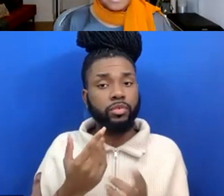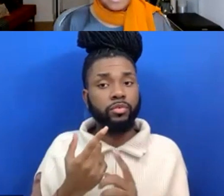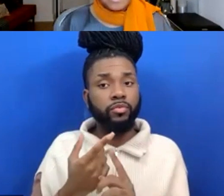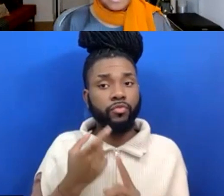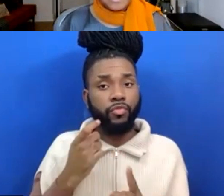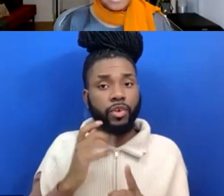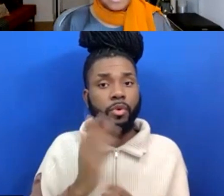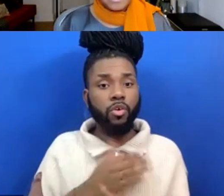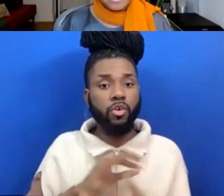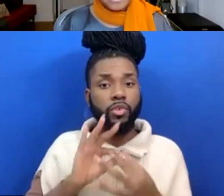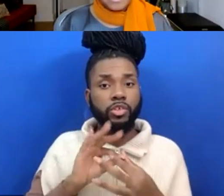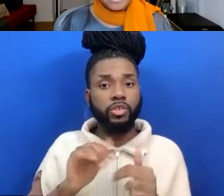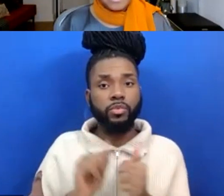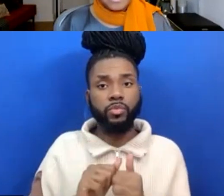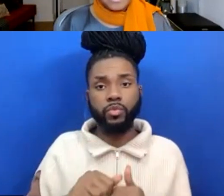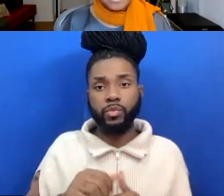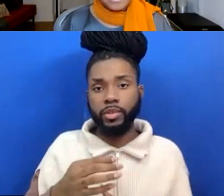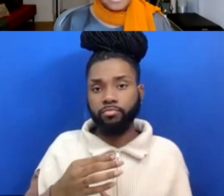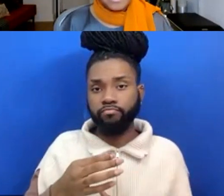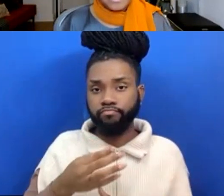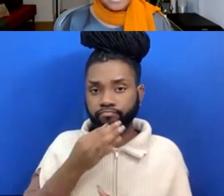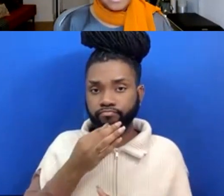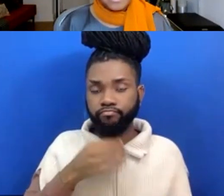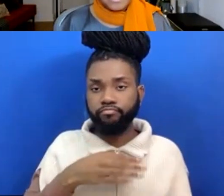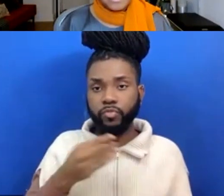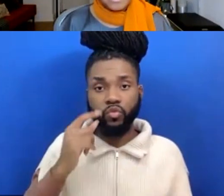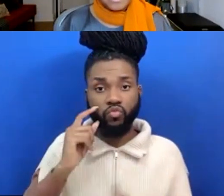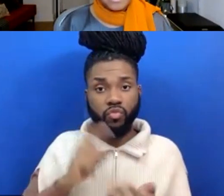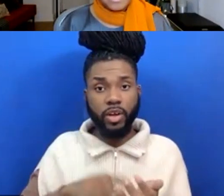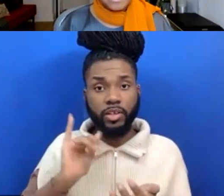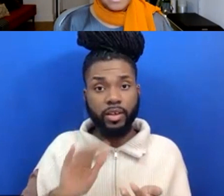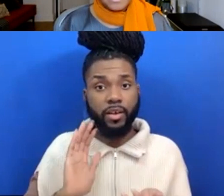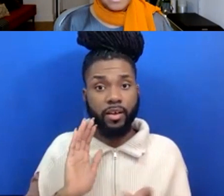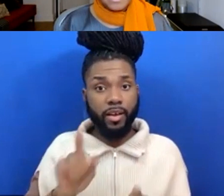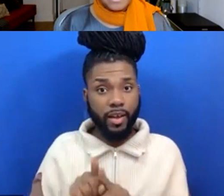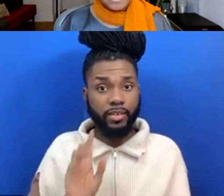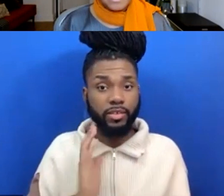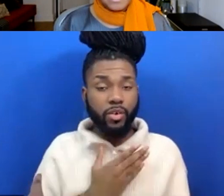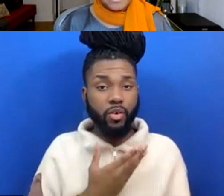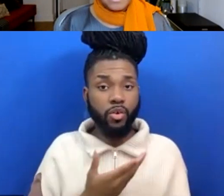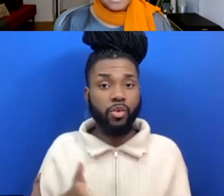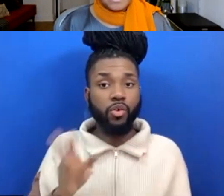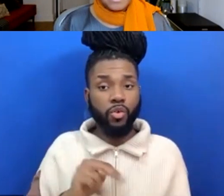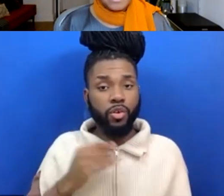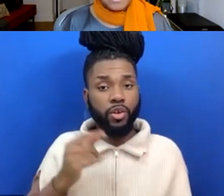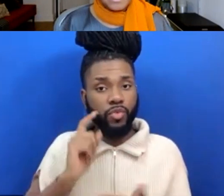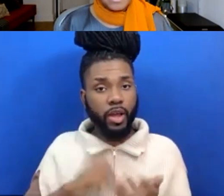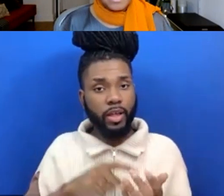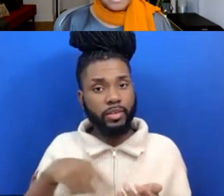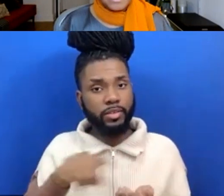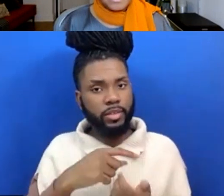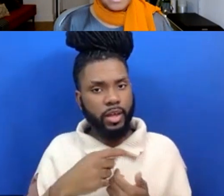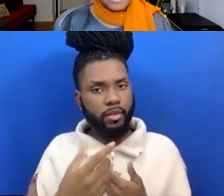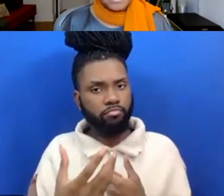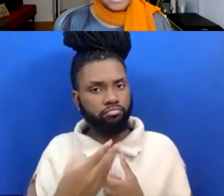with mastery, and actually recognize them as our own, you know, that they belong to us, right? And a certain kind